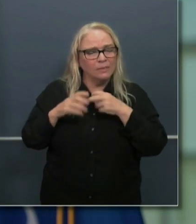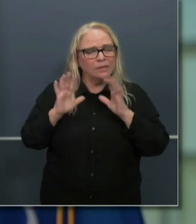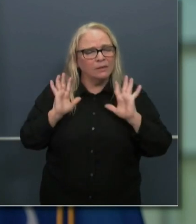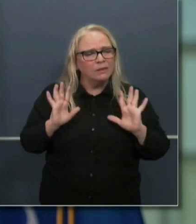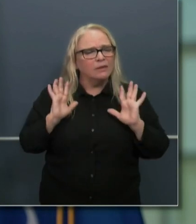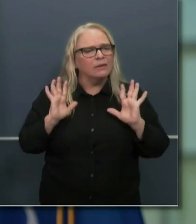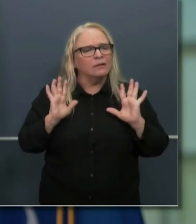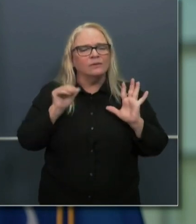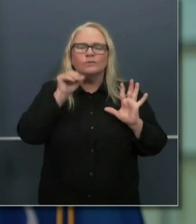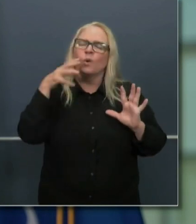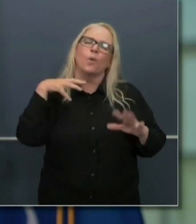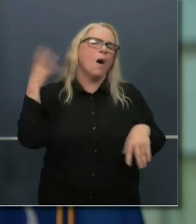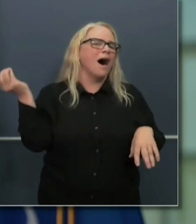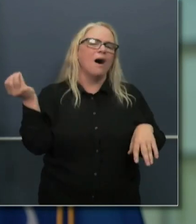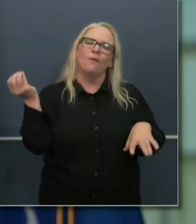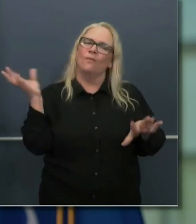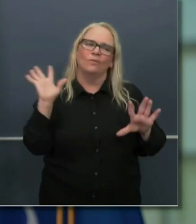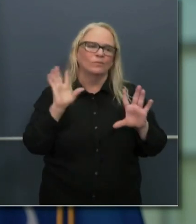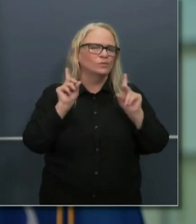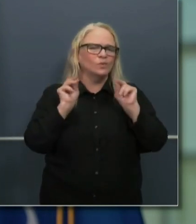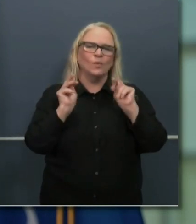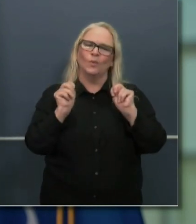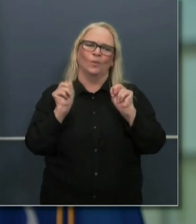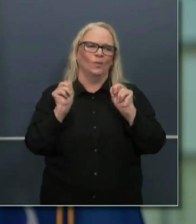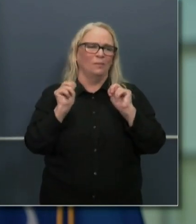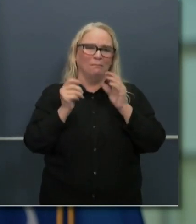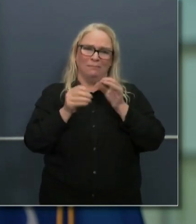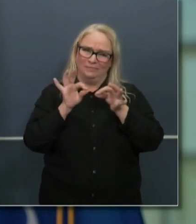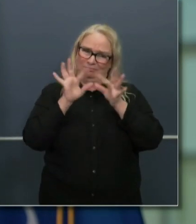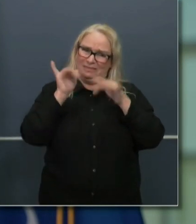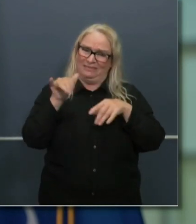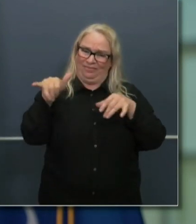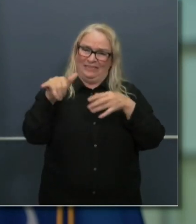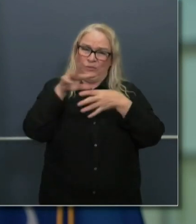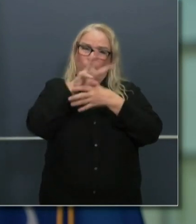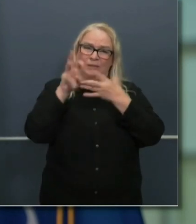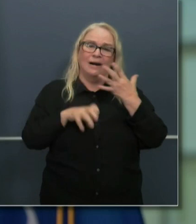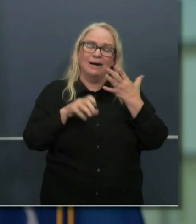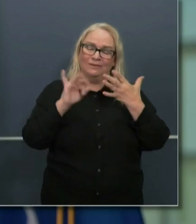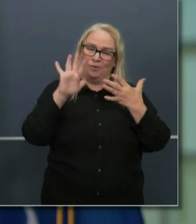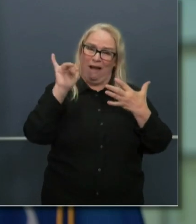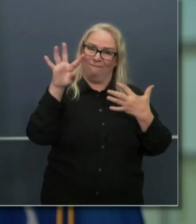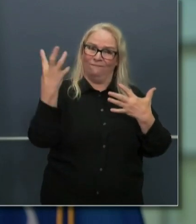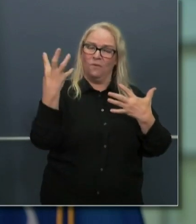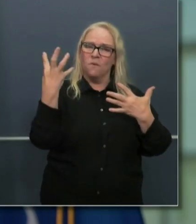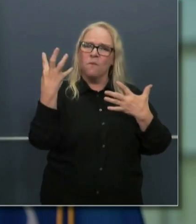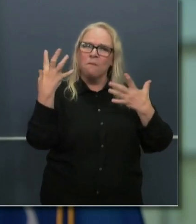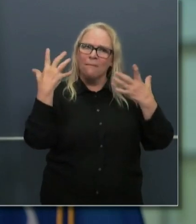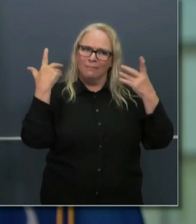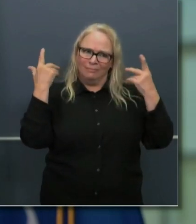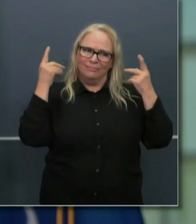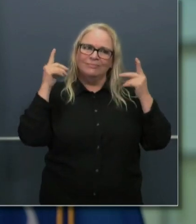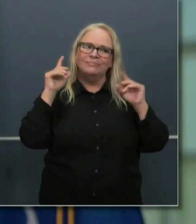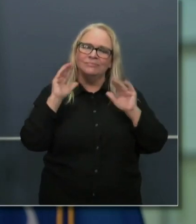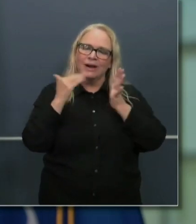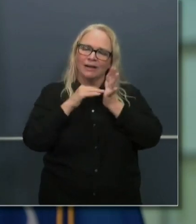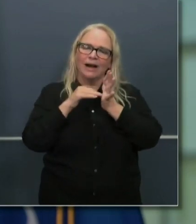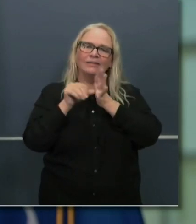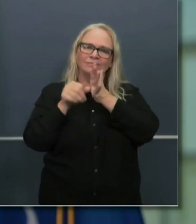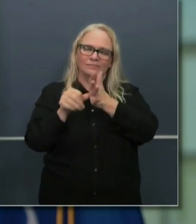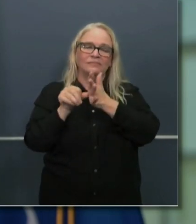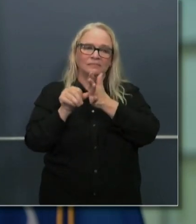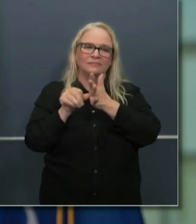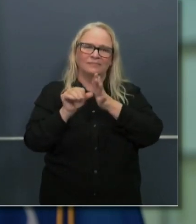particularly through this holiday weekend. So look, as I said, and I'll repeat this one final time before we open it up to